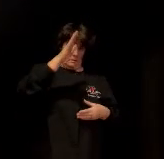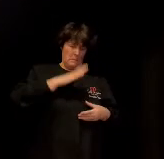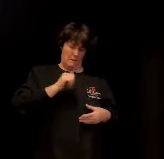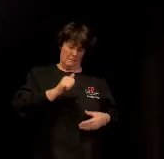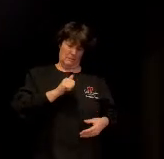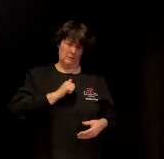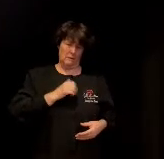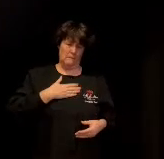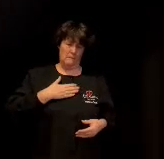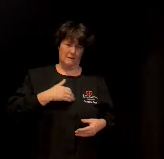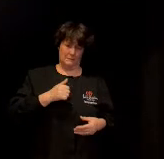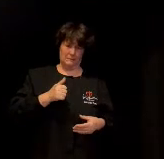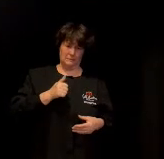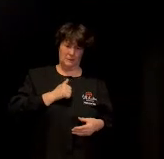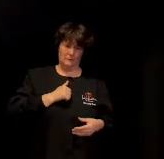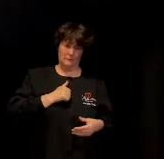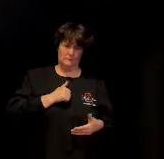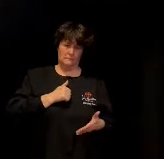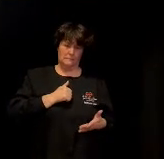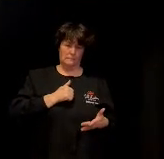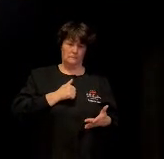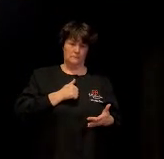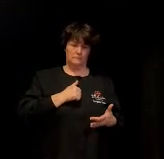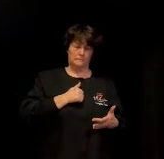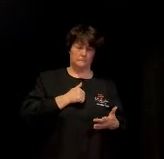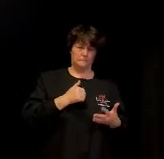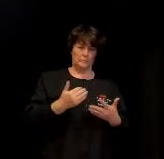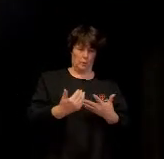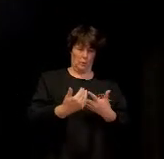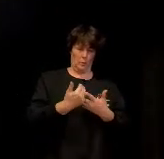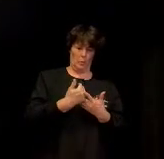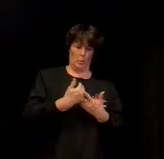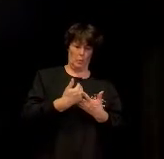The inner man. Through the inner man.